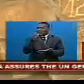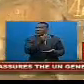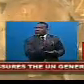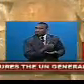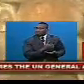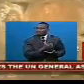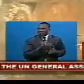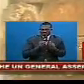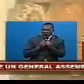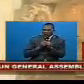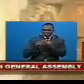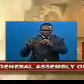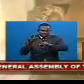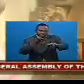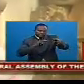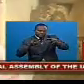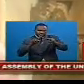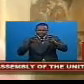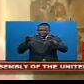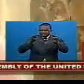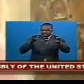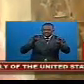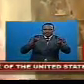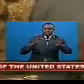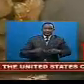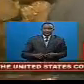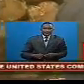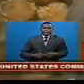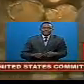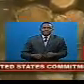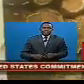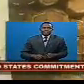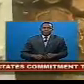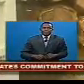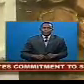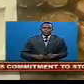is therefore exploring ways of properly managing the resources for the benefit of all Ghanaians.